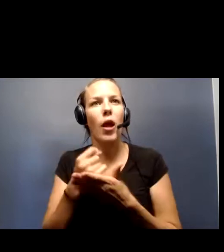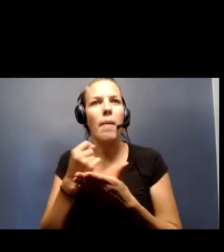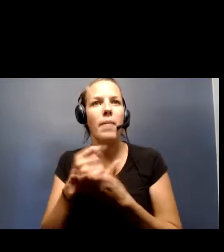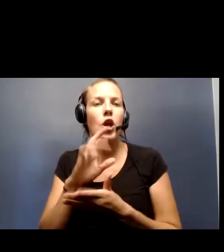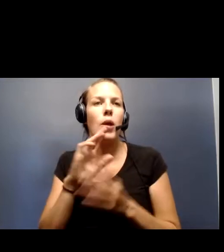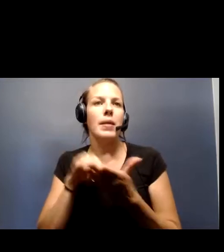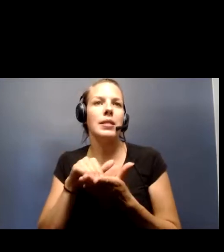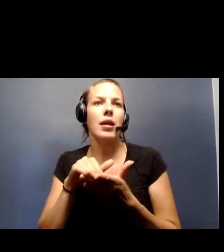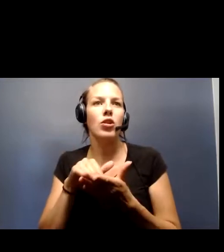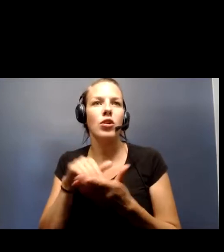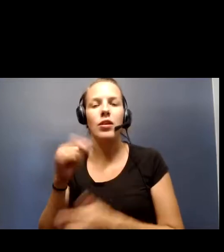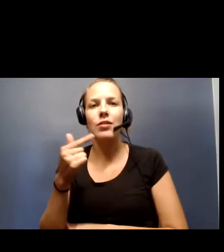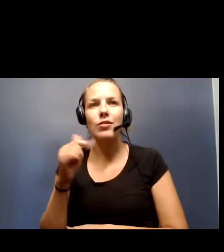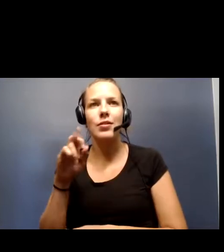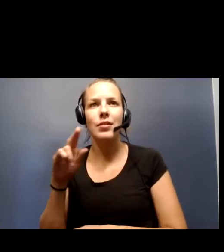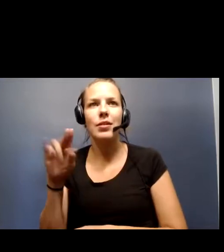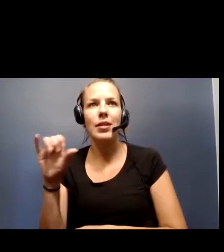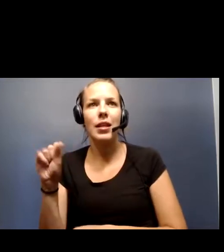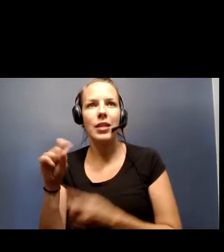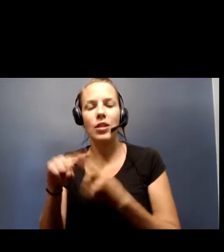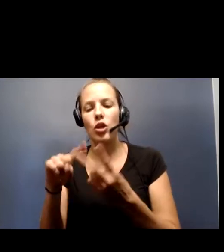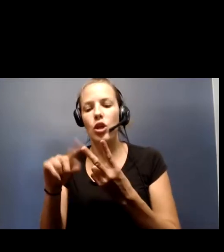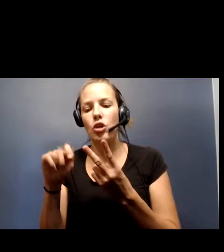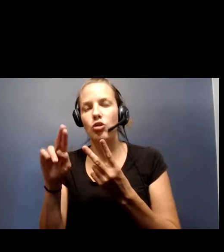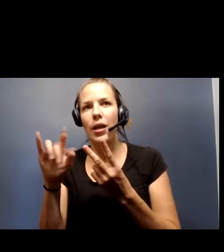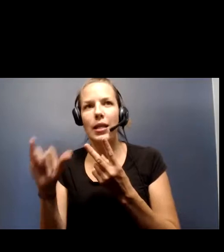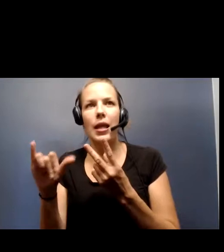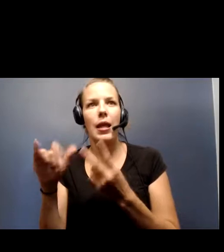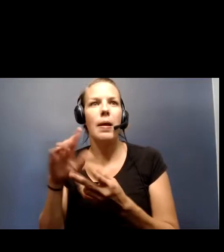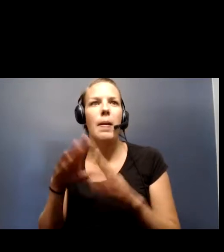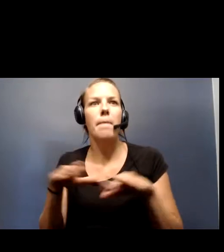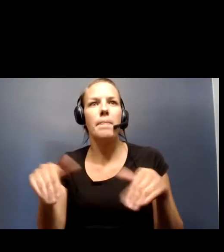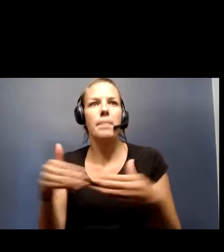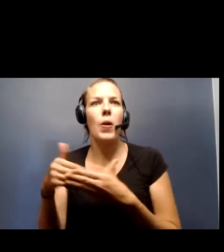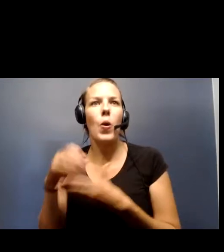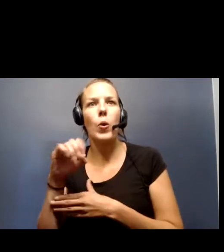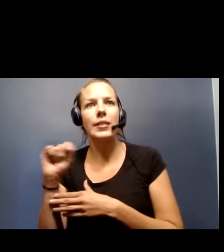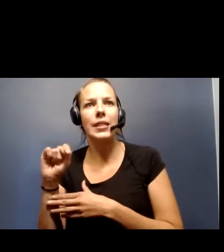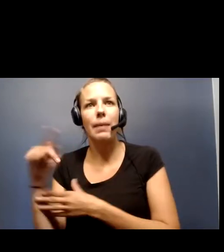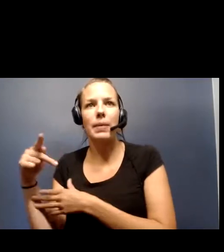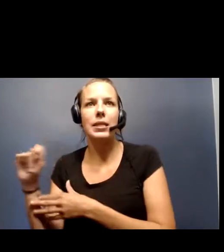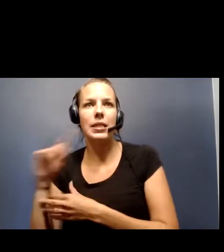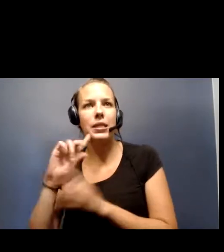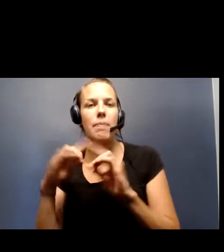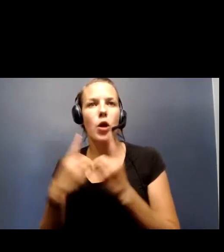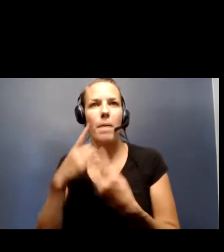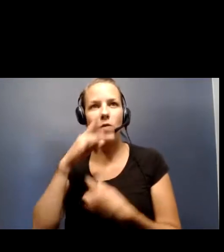Center, Genesis or Trinity's pediatric OT and PT departments for the